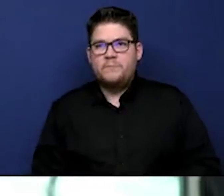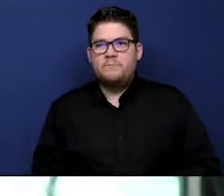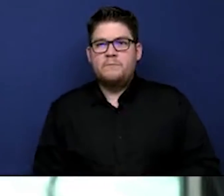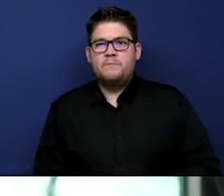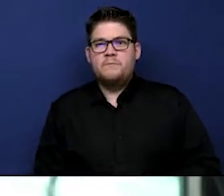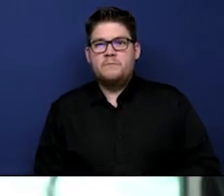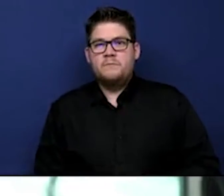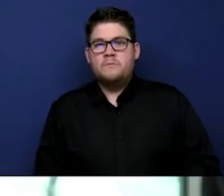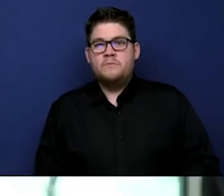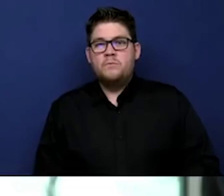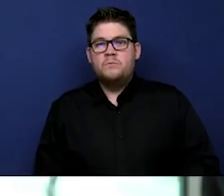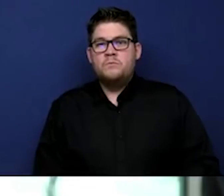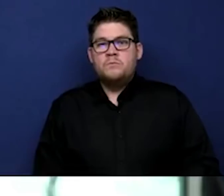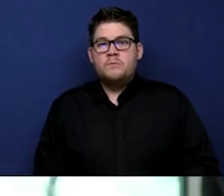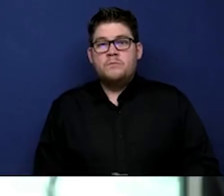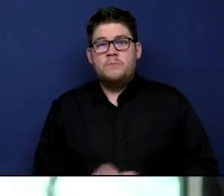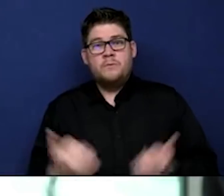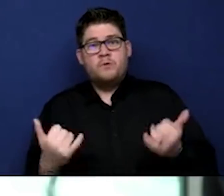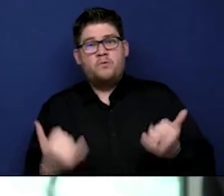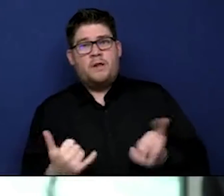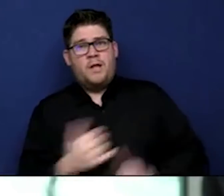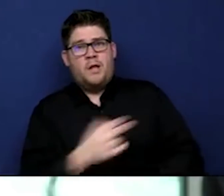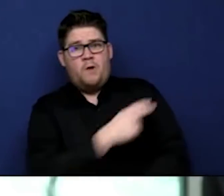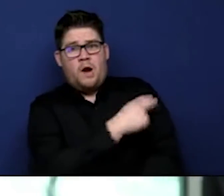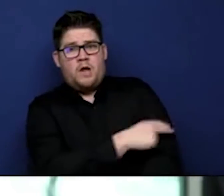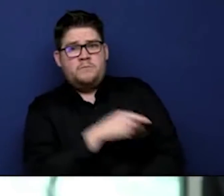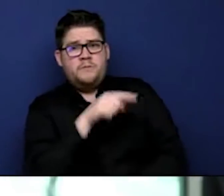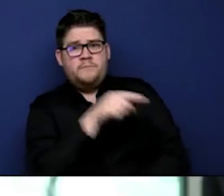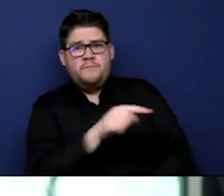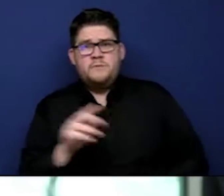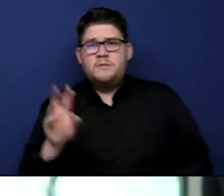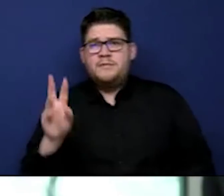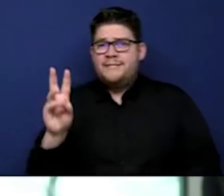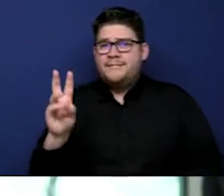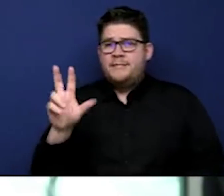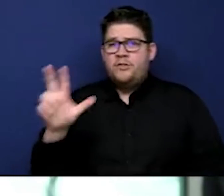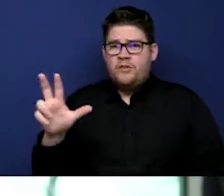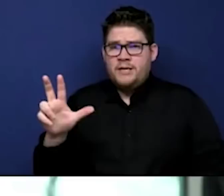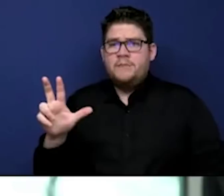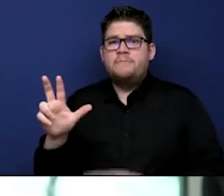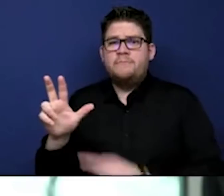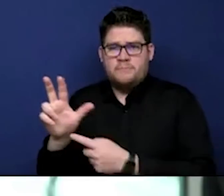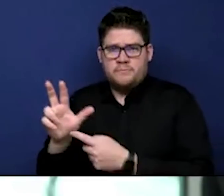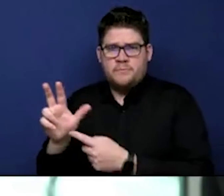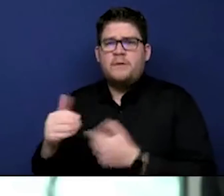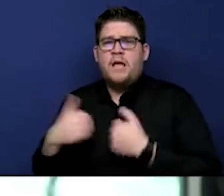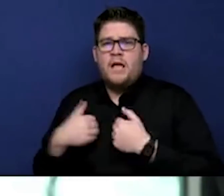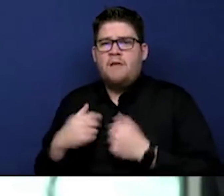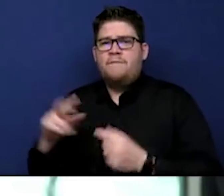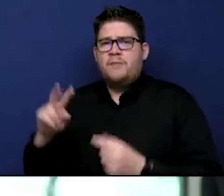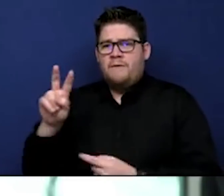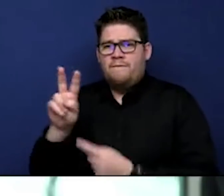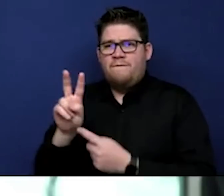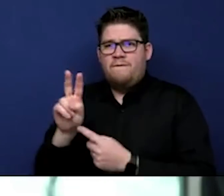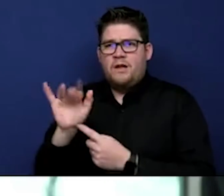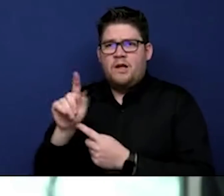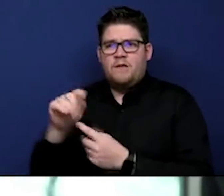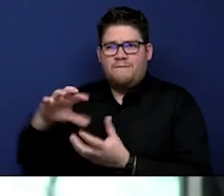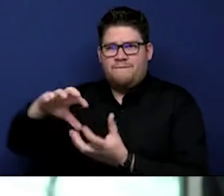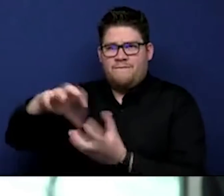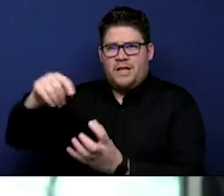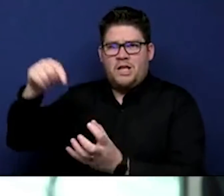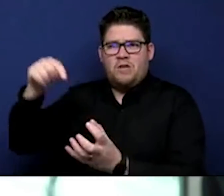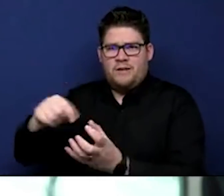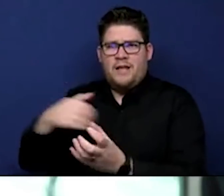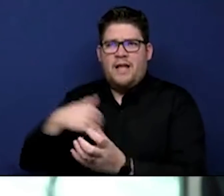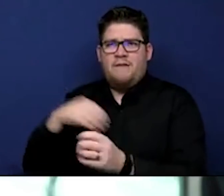people in hospital right now, 63 of them are people who have been identified as having one of the variants of concern,